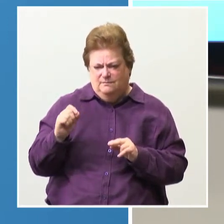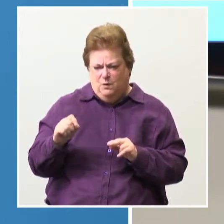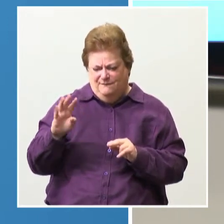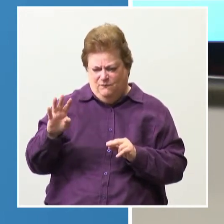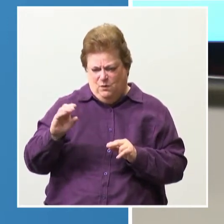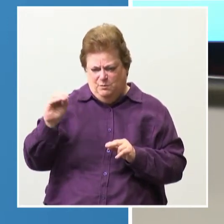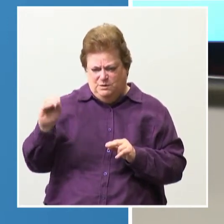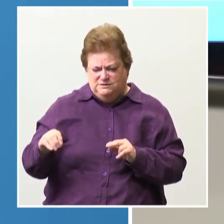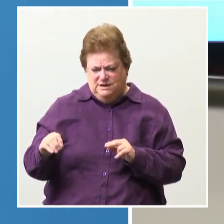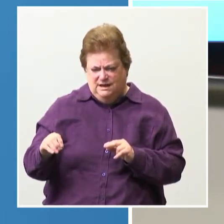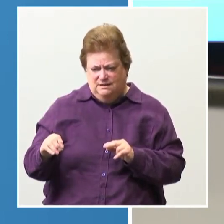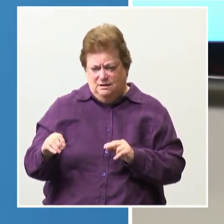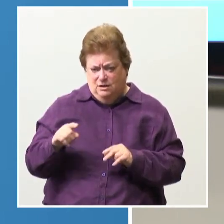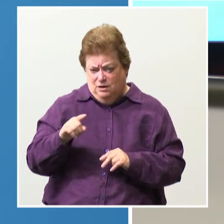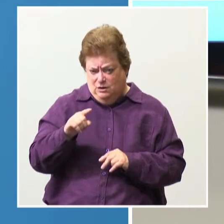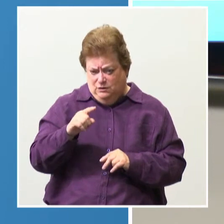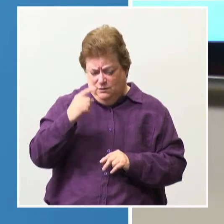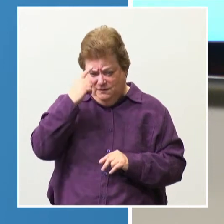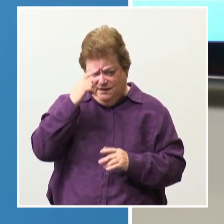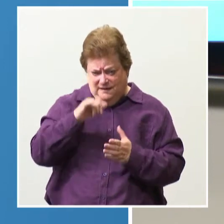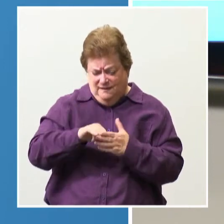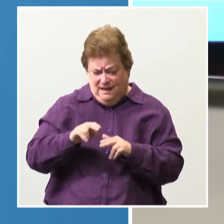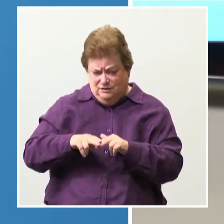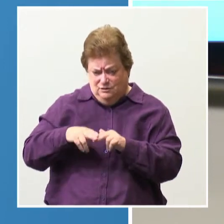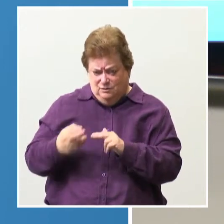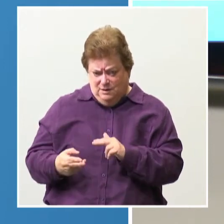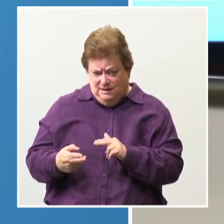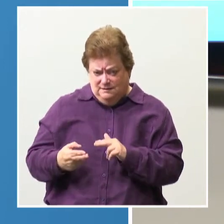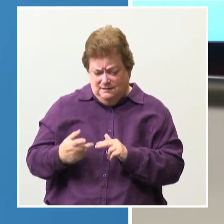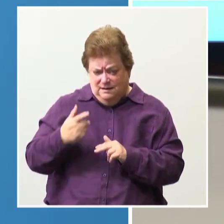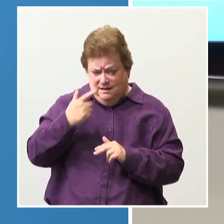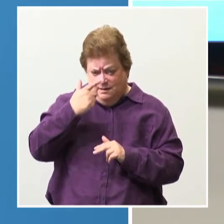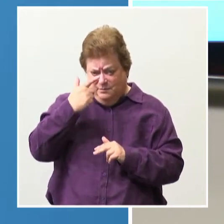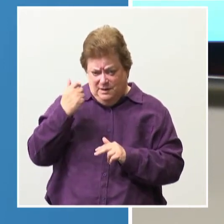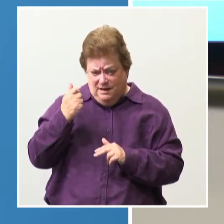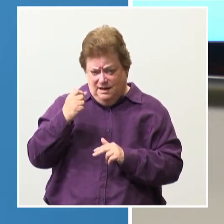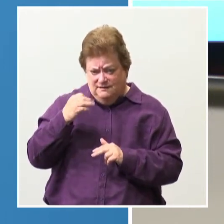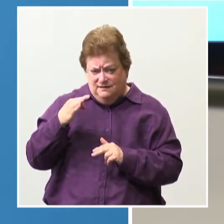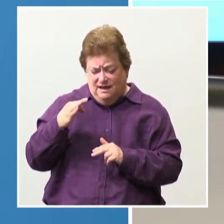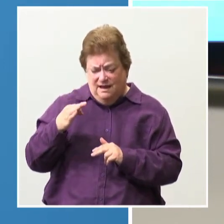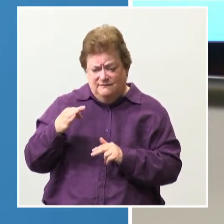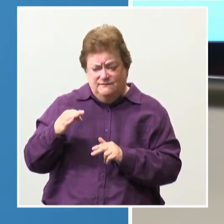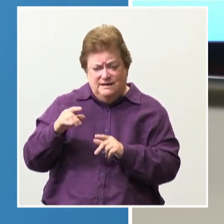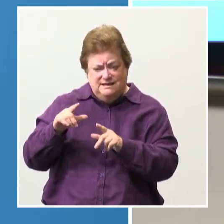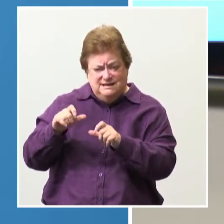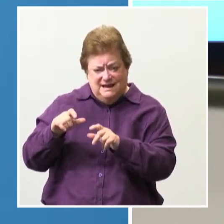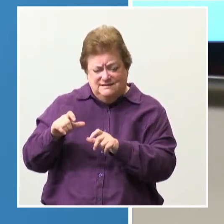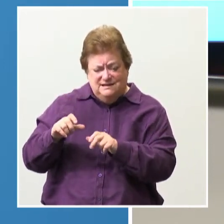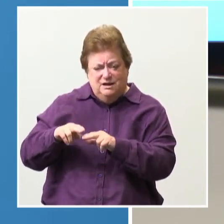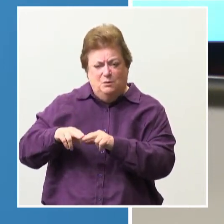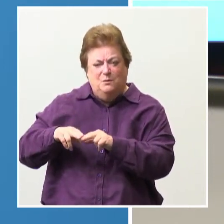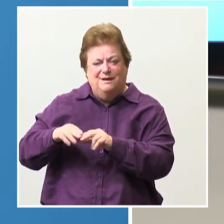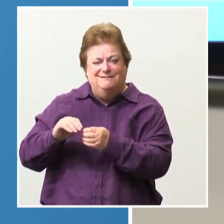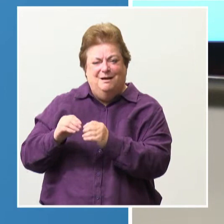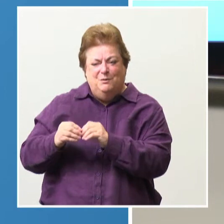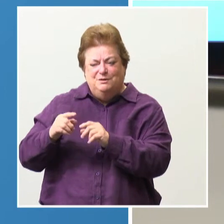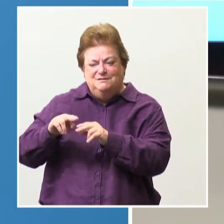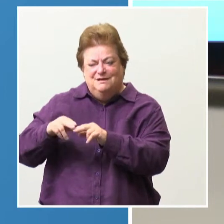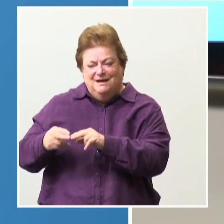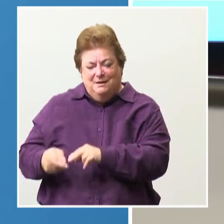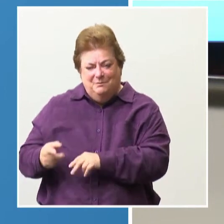12.4%. Do you believe that decrease is because of the reduced testing over Thanksgiving, or do you think that's just going